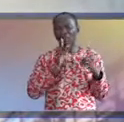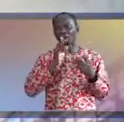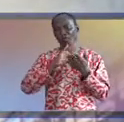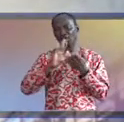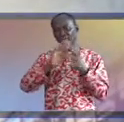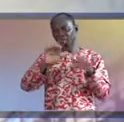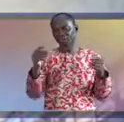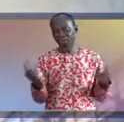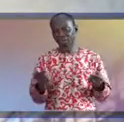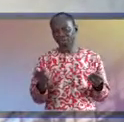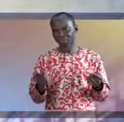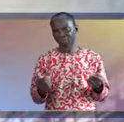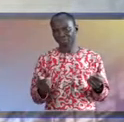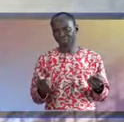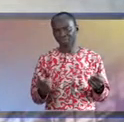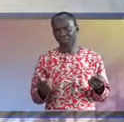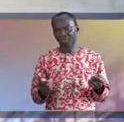repentance.